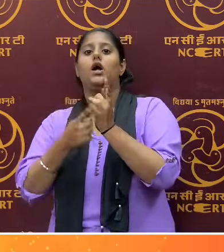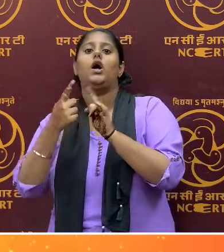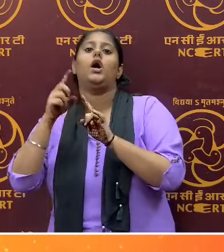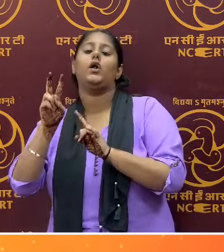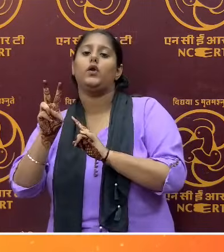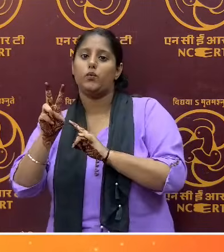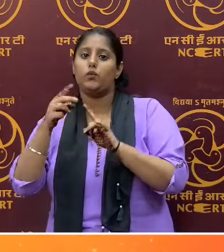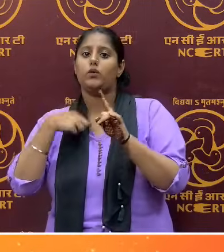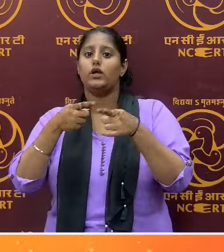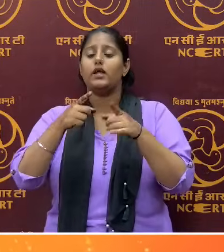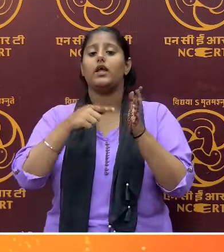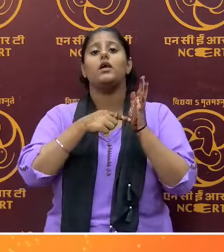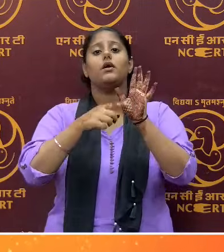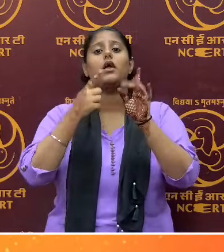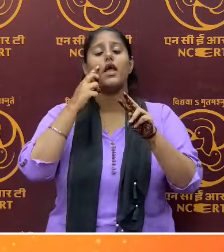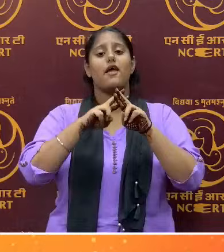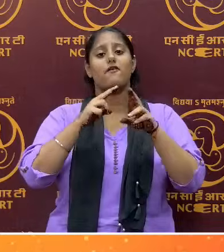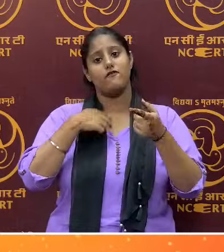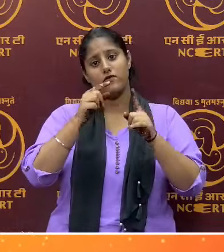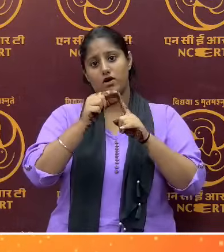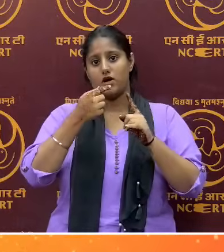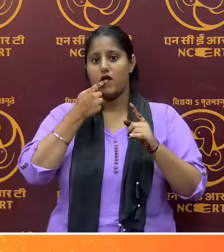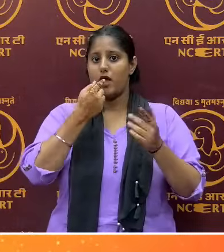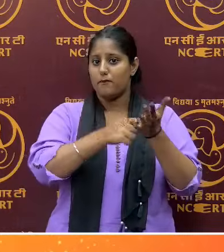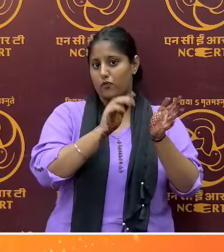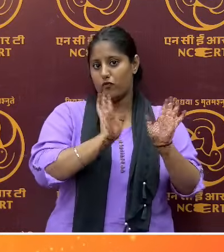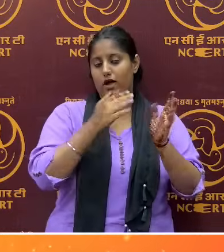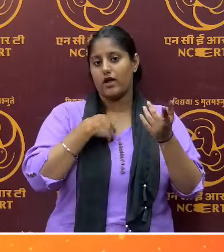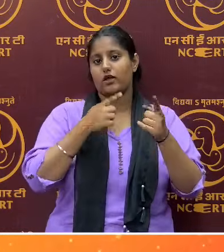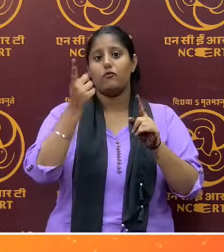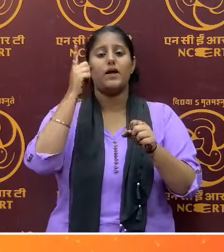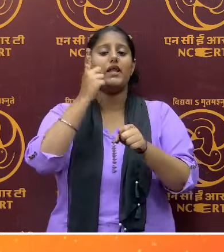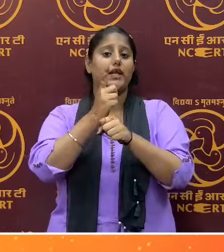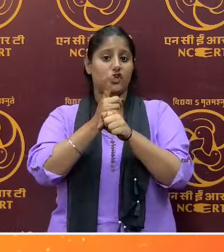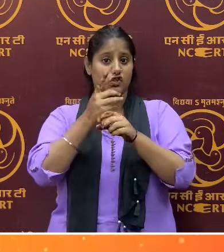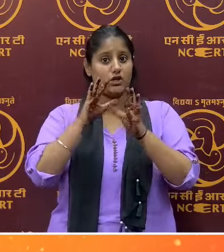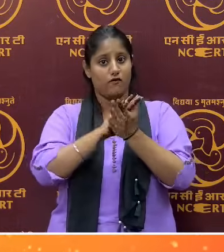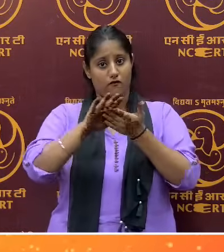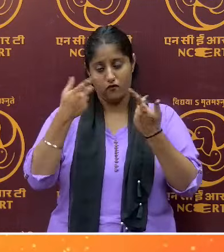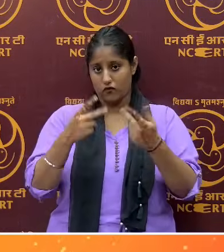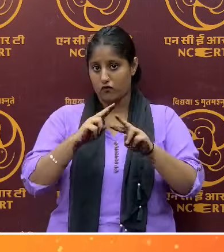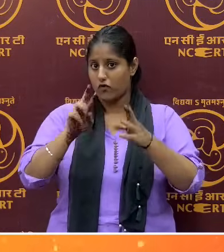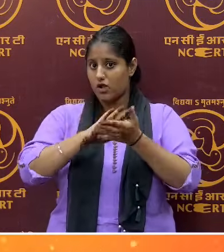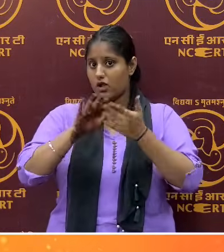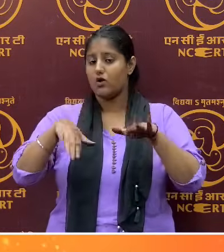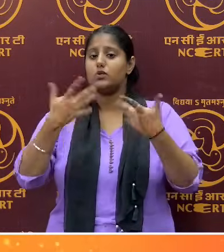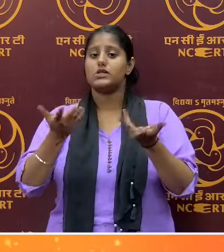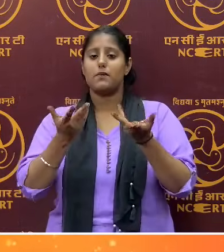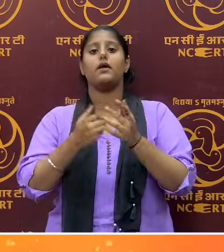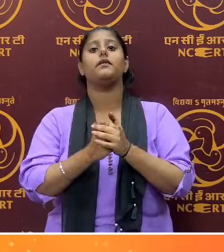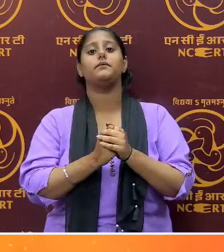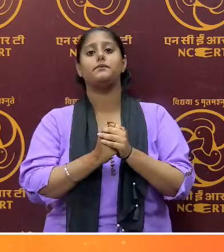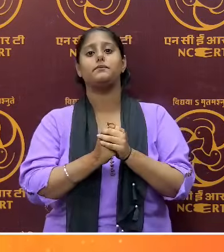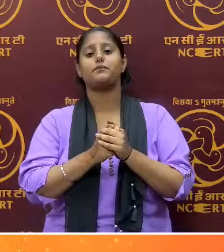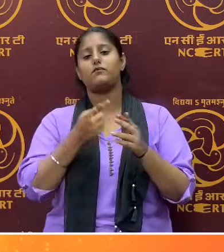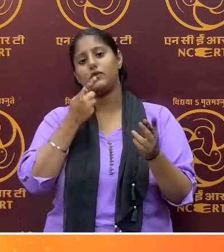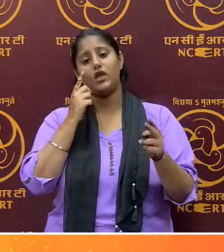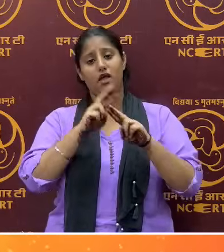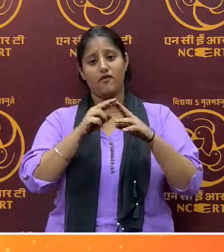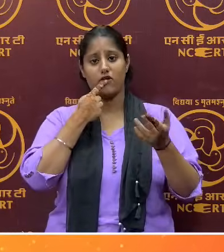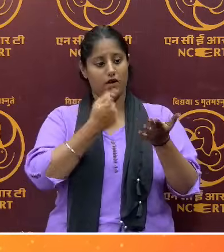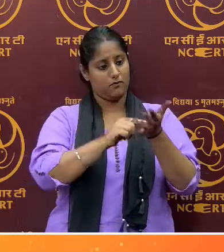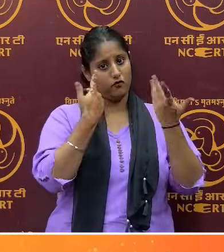only available once the principal will give you an approval. So first teacher will complete part 1, then after approval will be